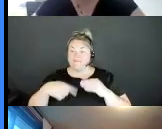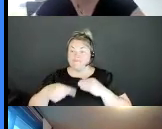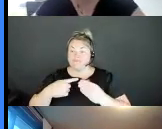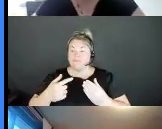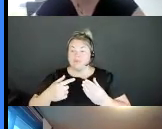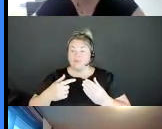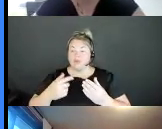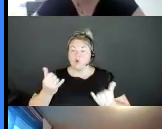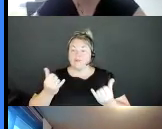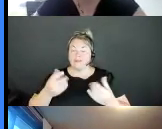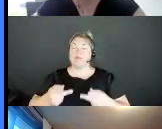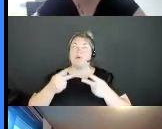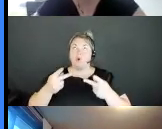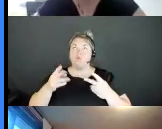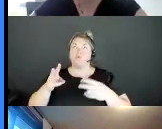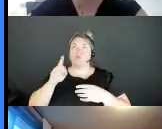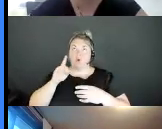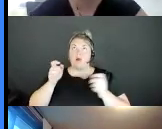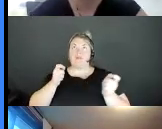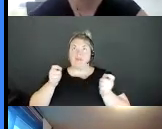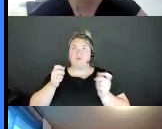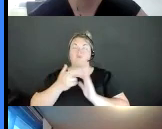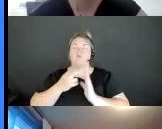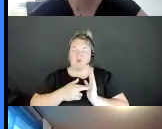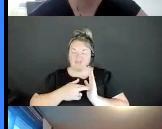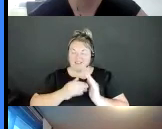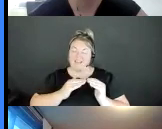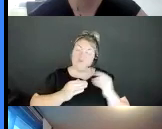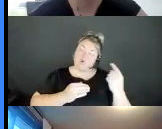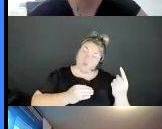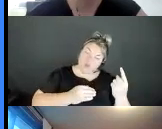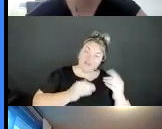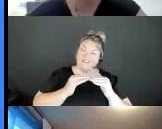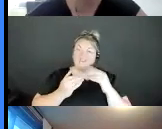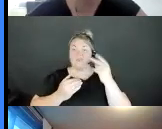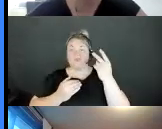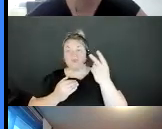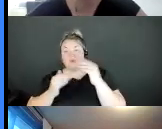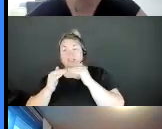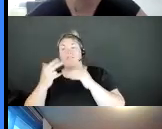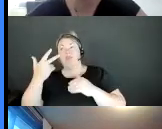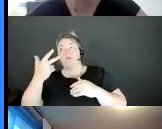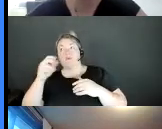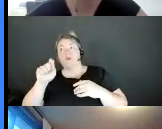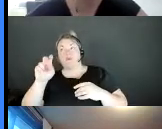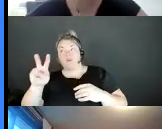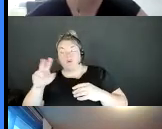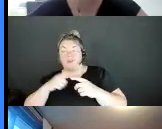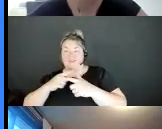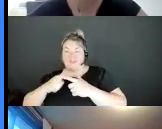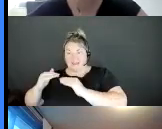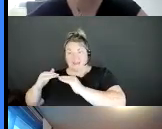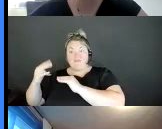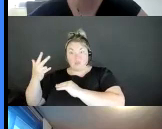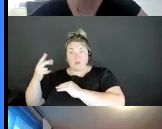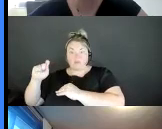proposed withdrawal management rules. So level 1 withdrawal management, level 2, level 3.2 and level 3.7. And we're going